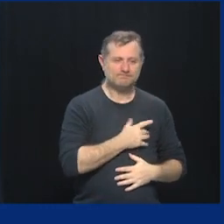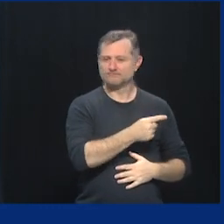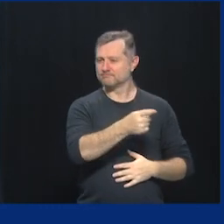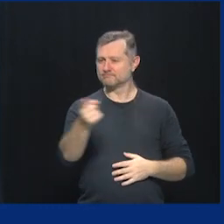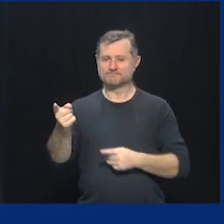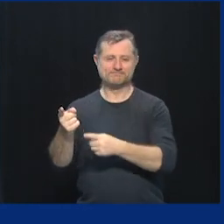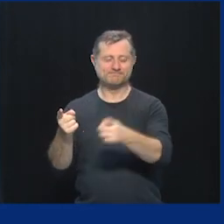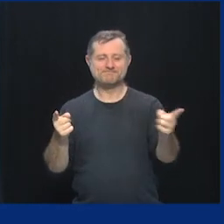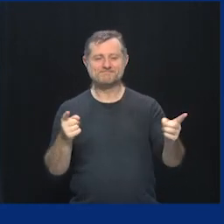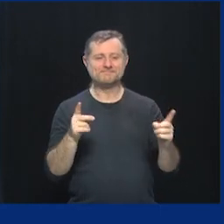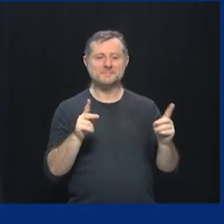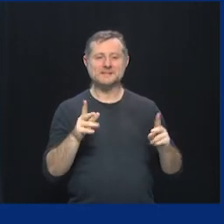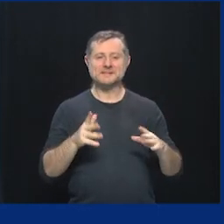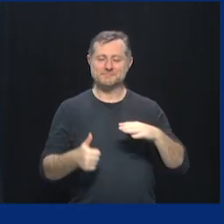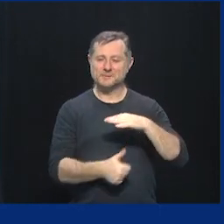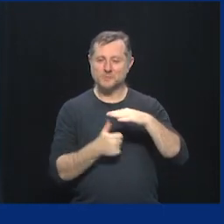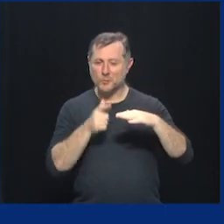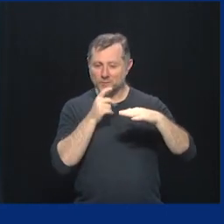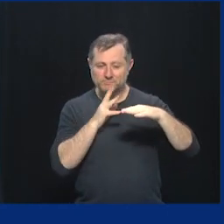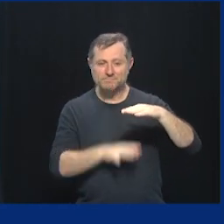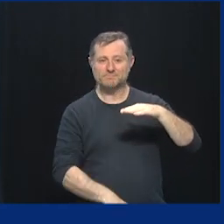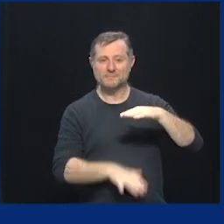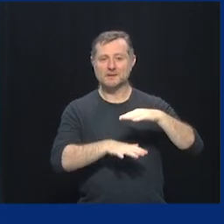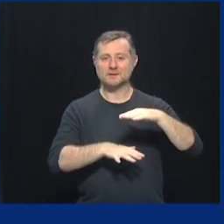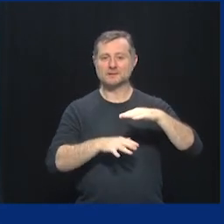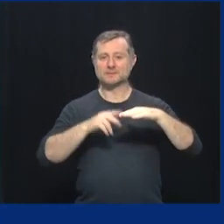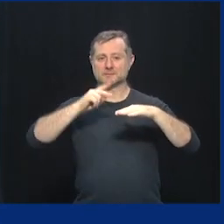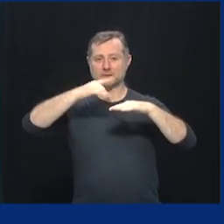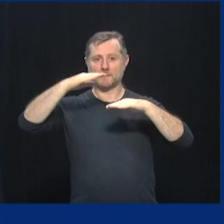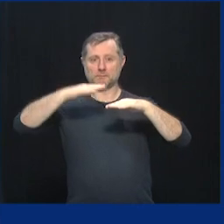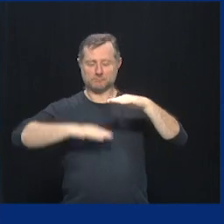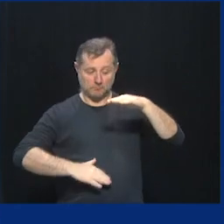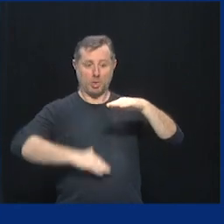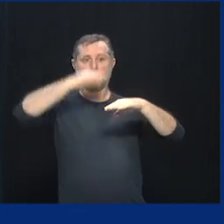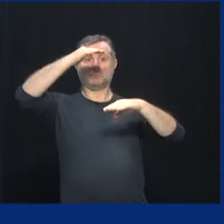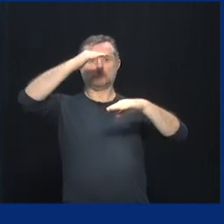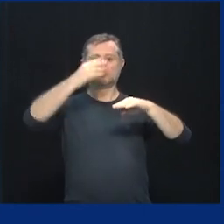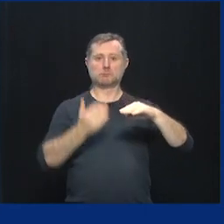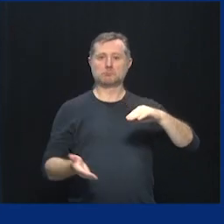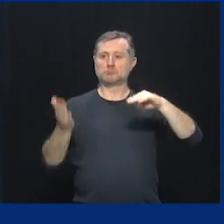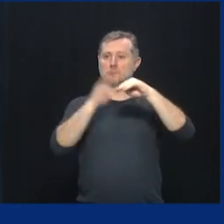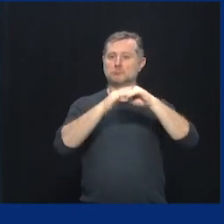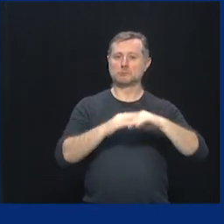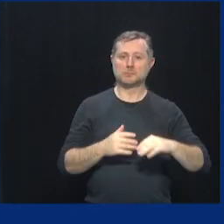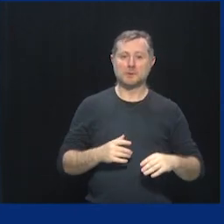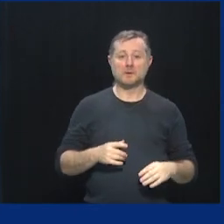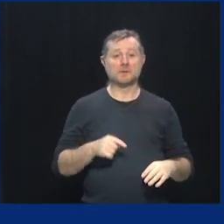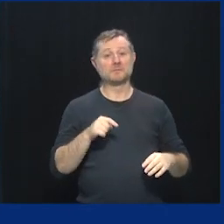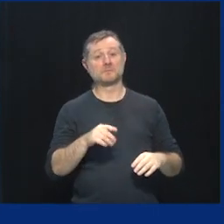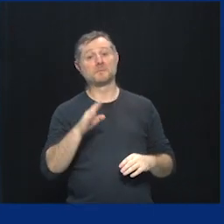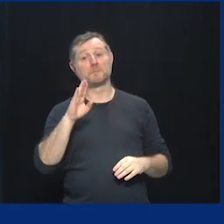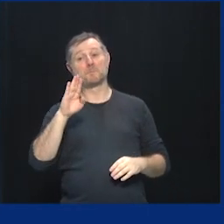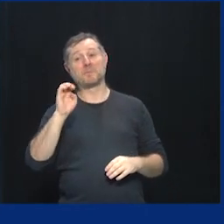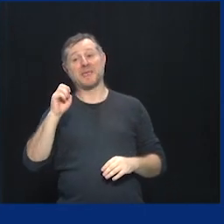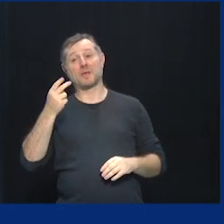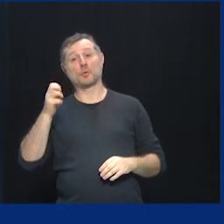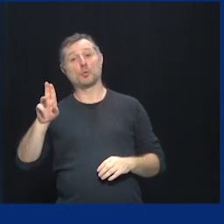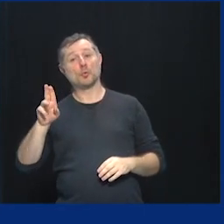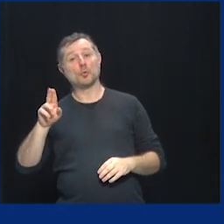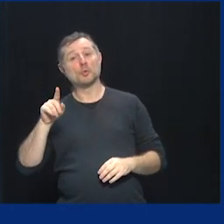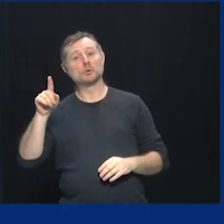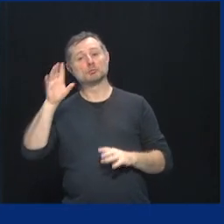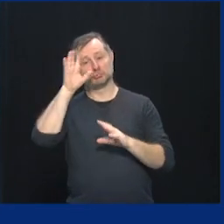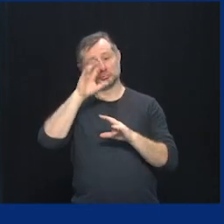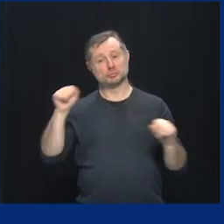and not in the basement. And the cruel irony is, as Borough President Richards indicated, of